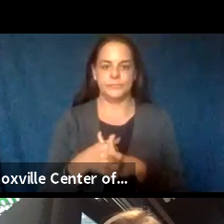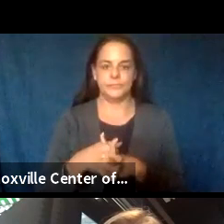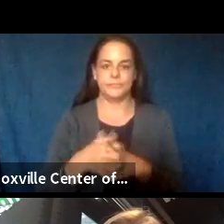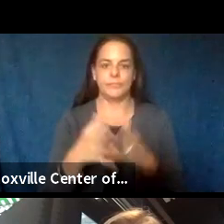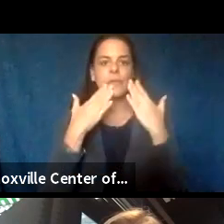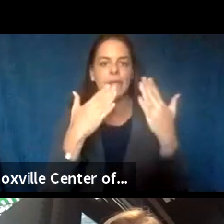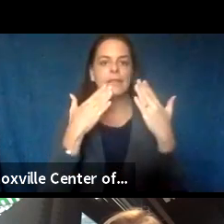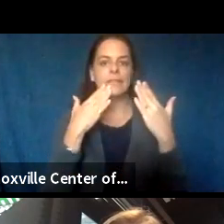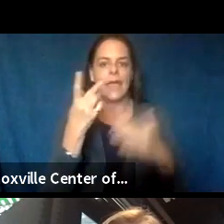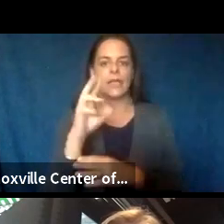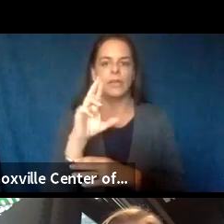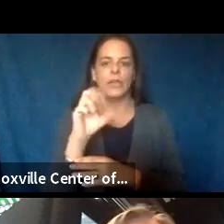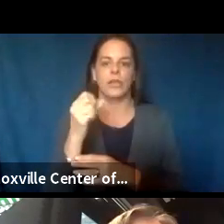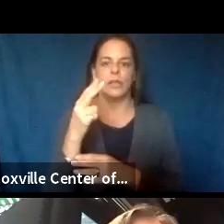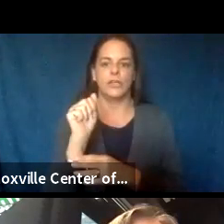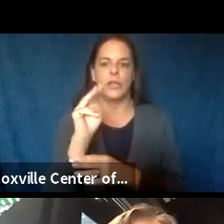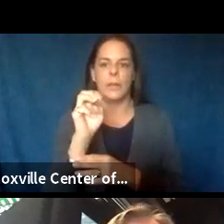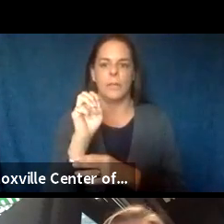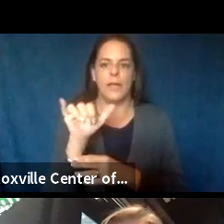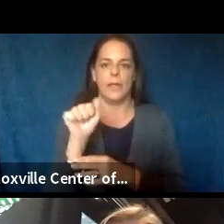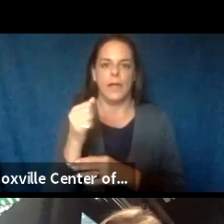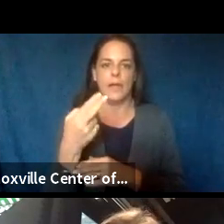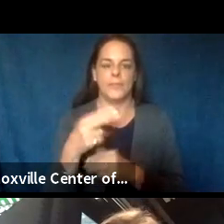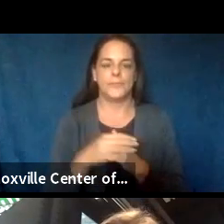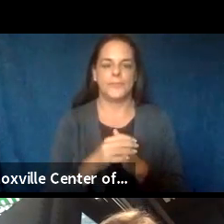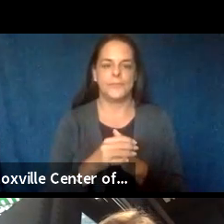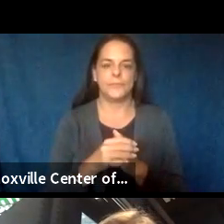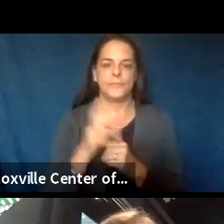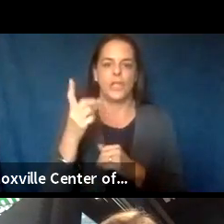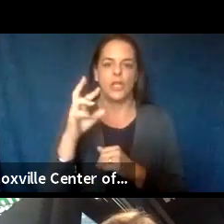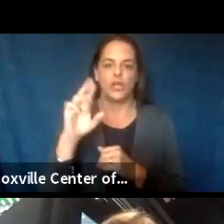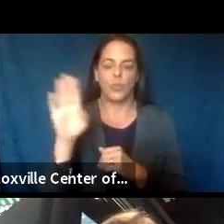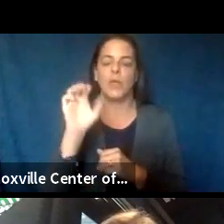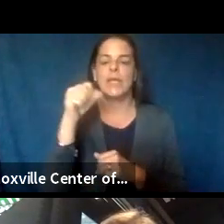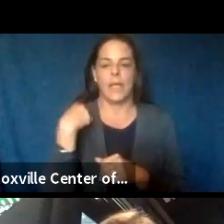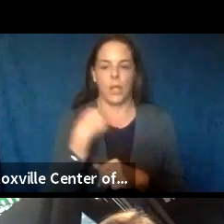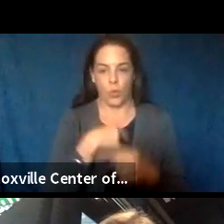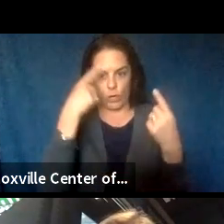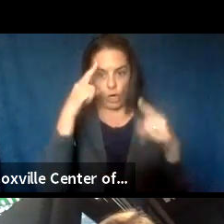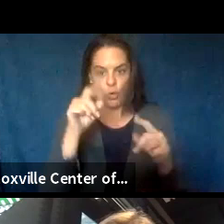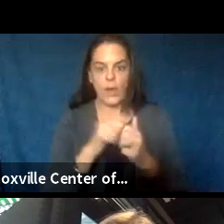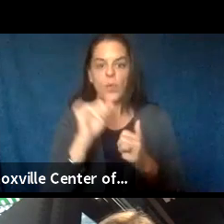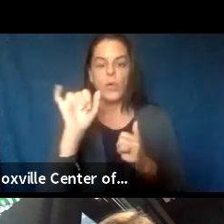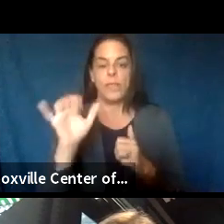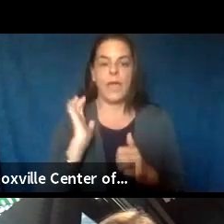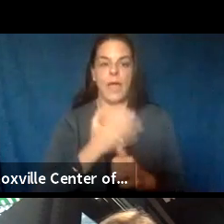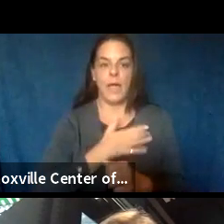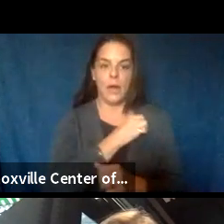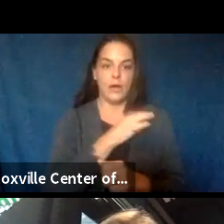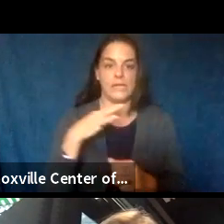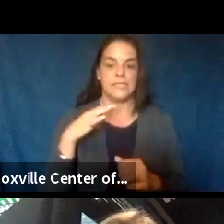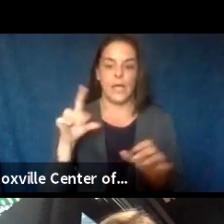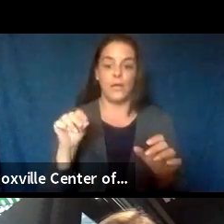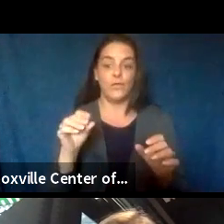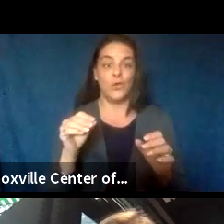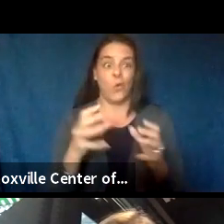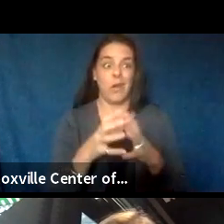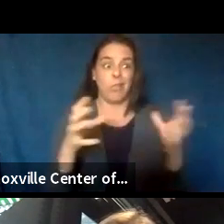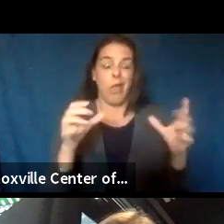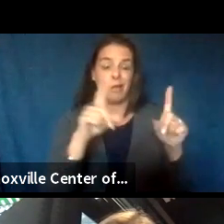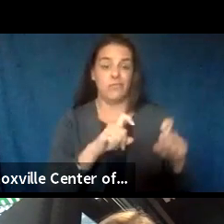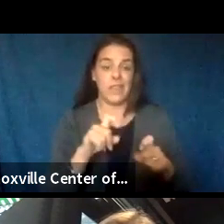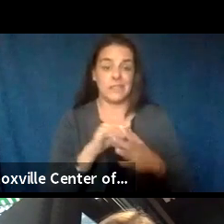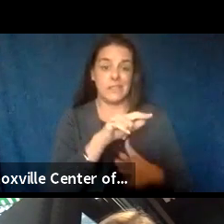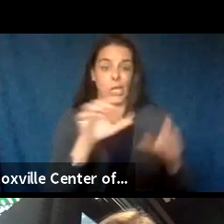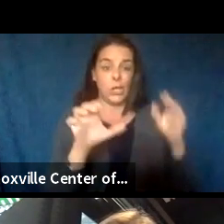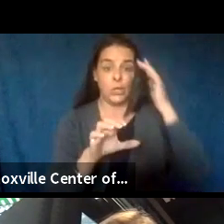Thank you, Dr. Shamiya. Yeah, we certainly agree with that, with our staff doing the volume of testing they're doing